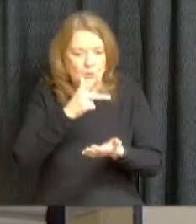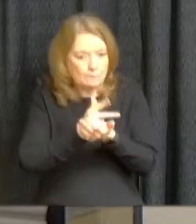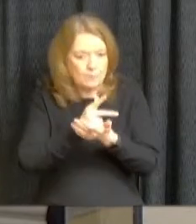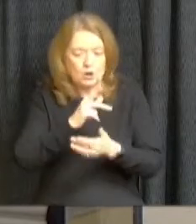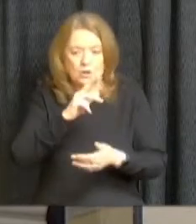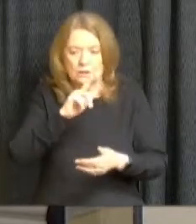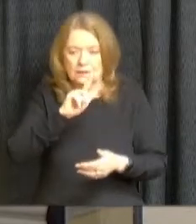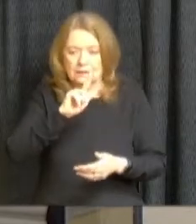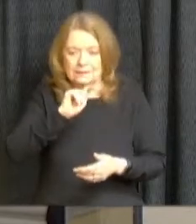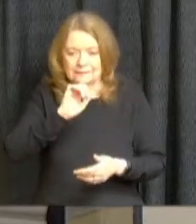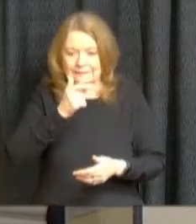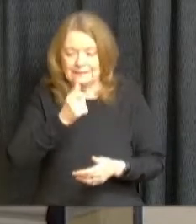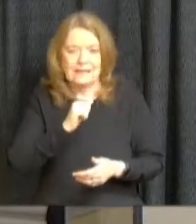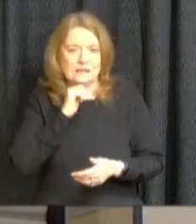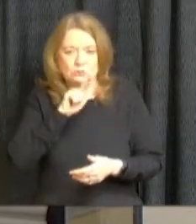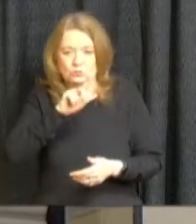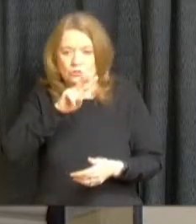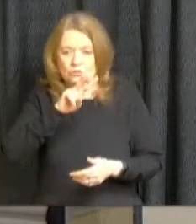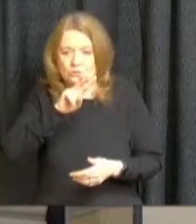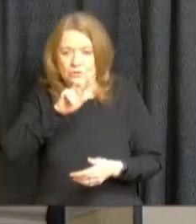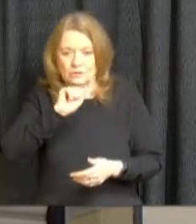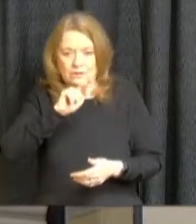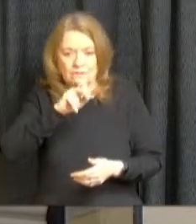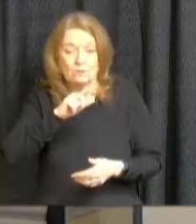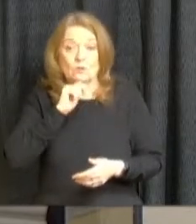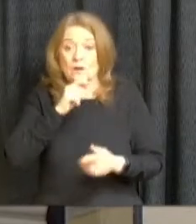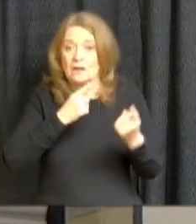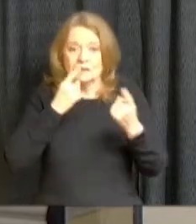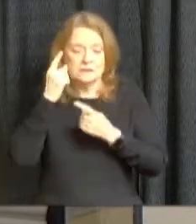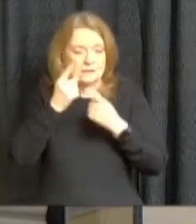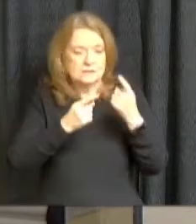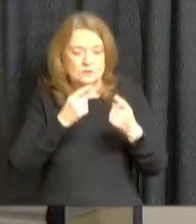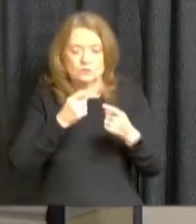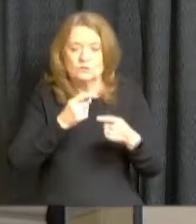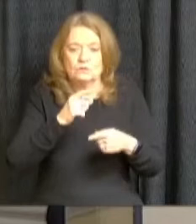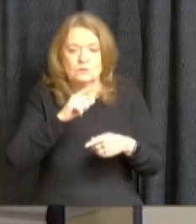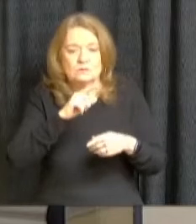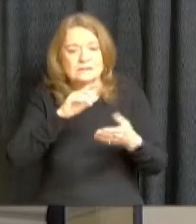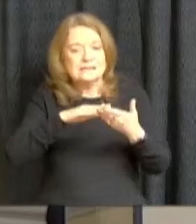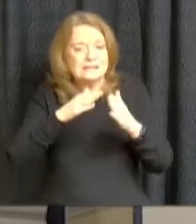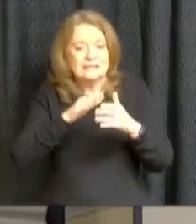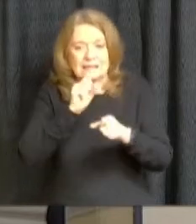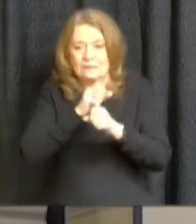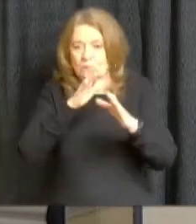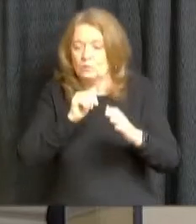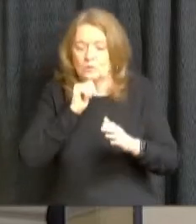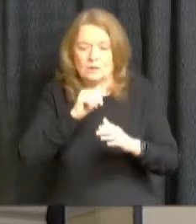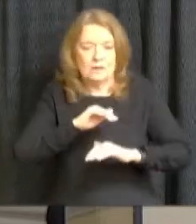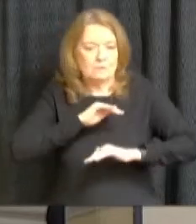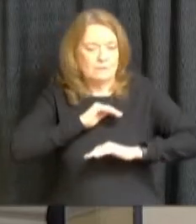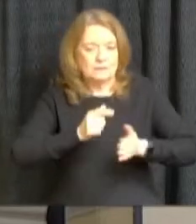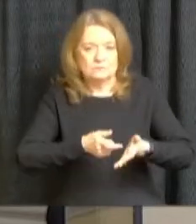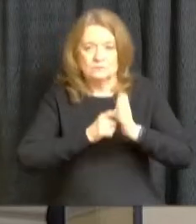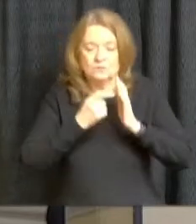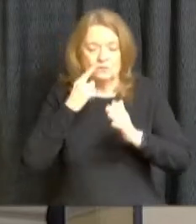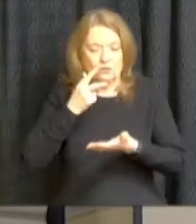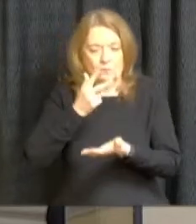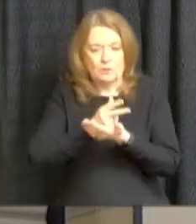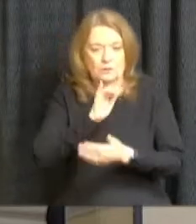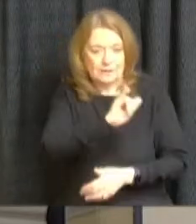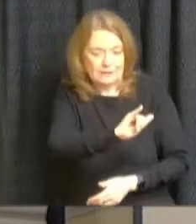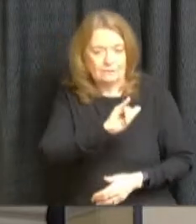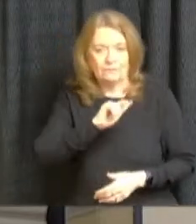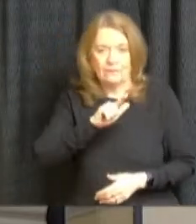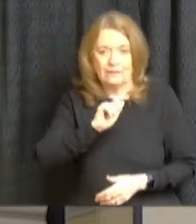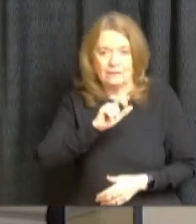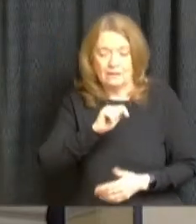valid. We are not considered city employees and therefore did not qualify for the parking in the lots. They had